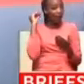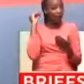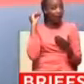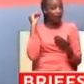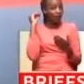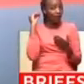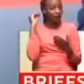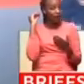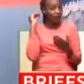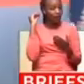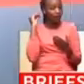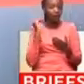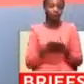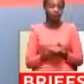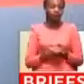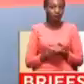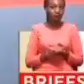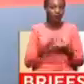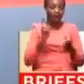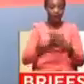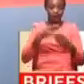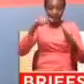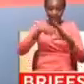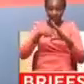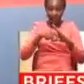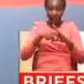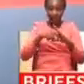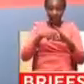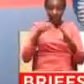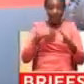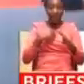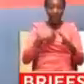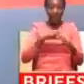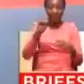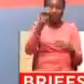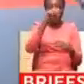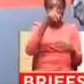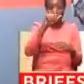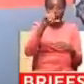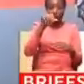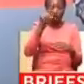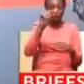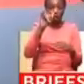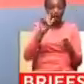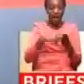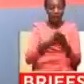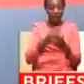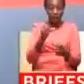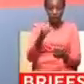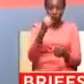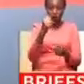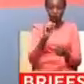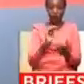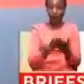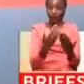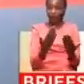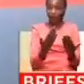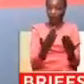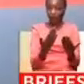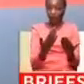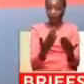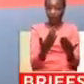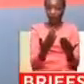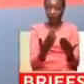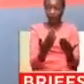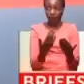a black robe that covers him, and then inside the hood there's a skeleton, and then he's holding a sickle, you know, the